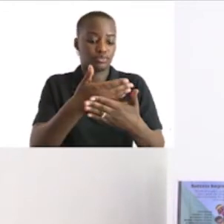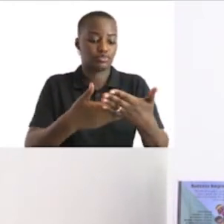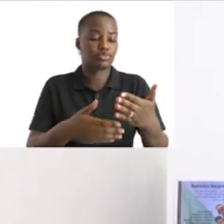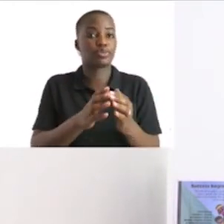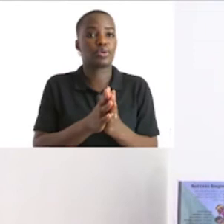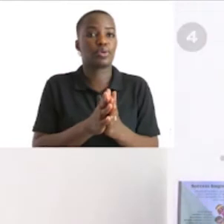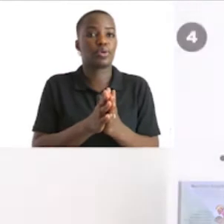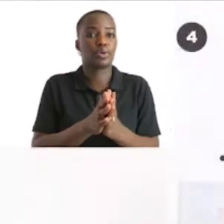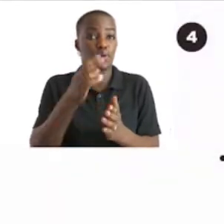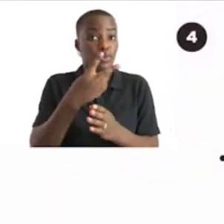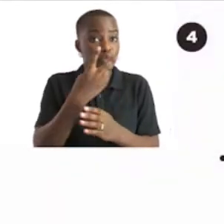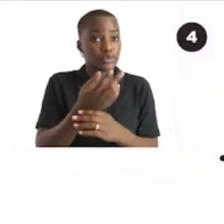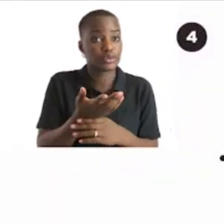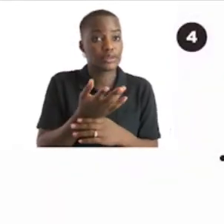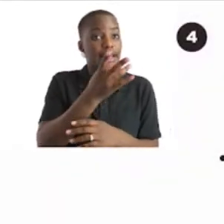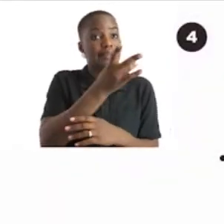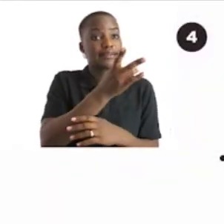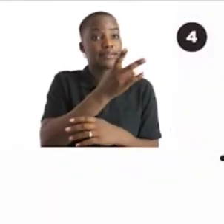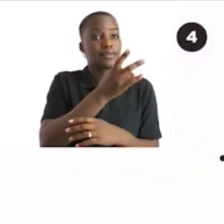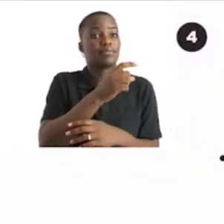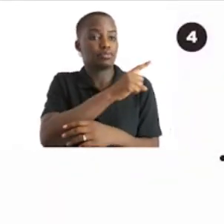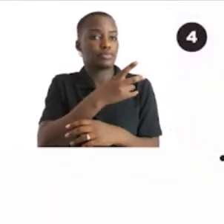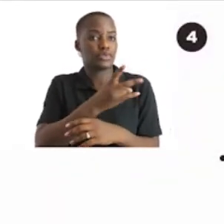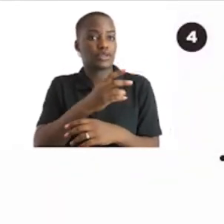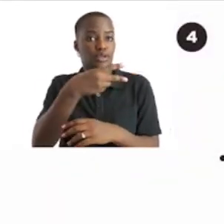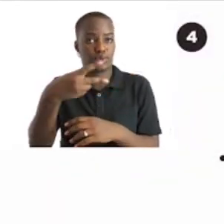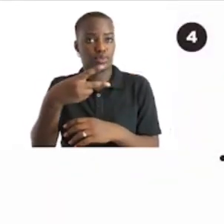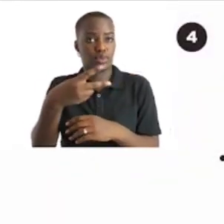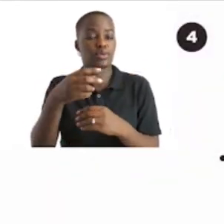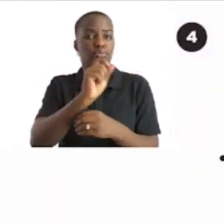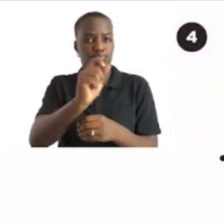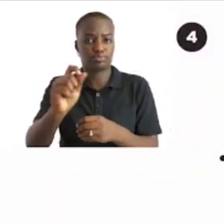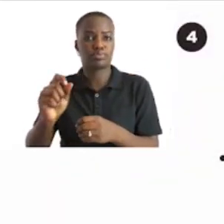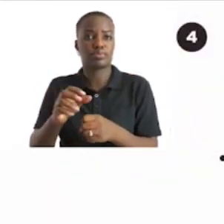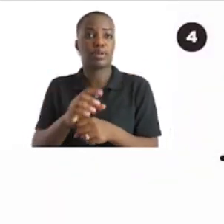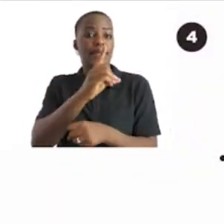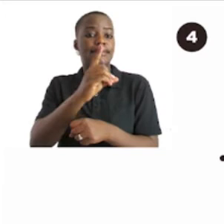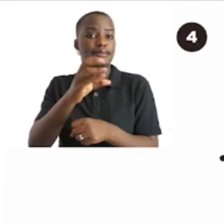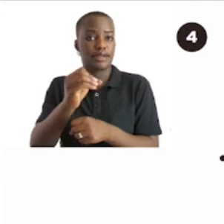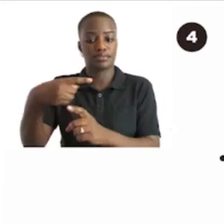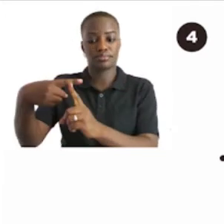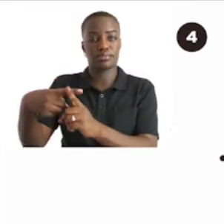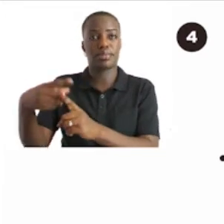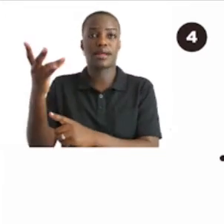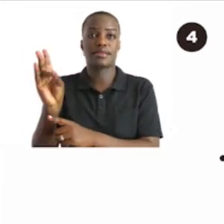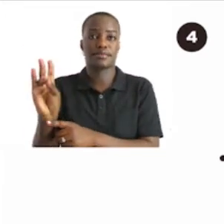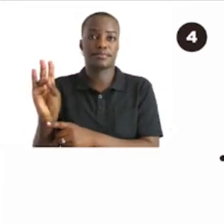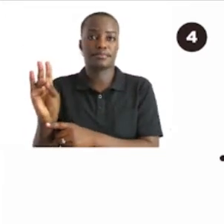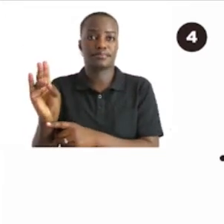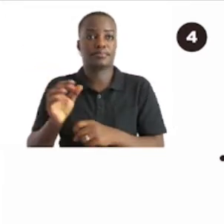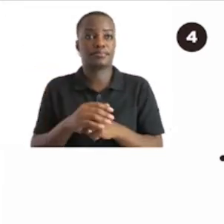where you see 17 equals. Can you please write 10 plus